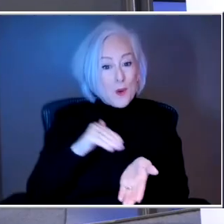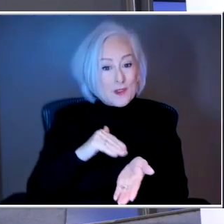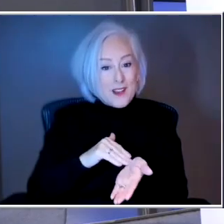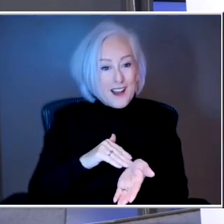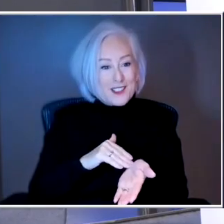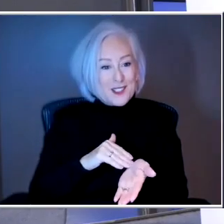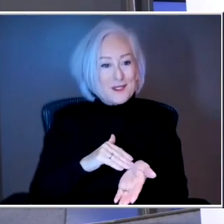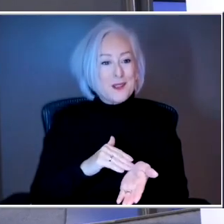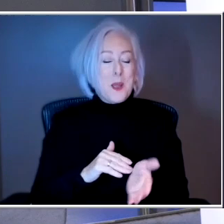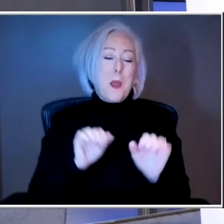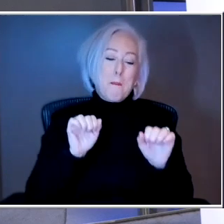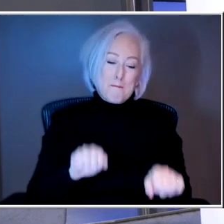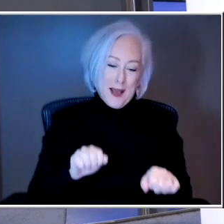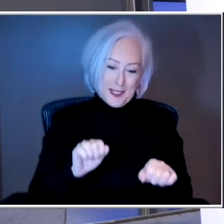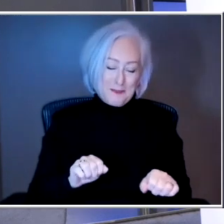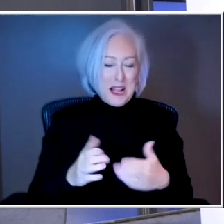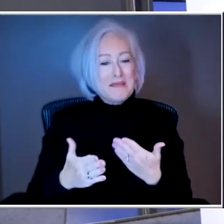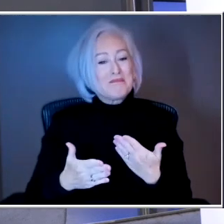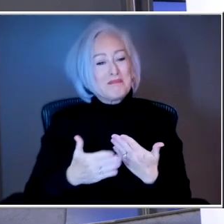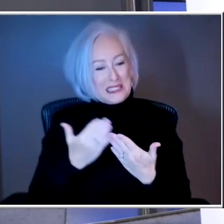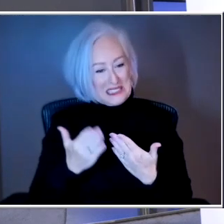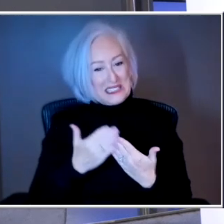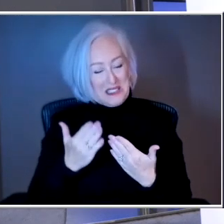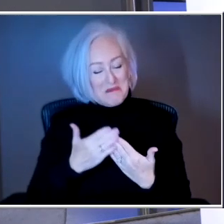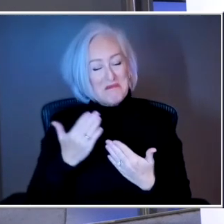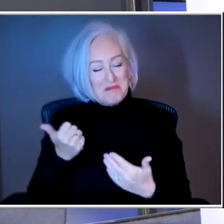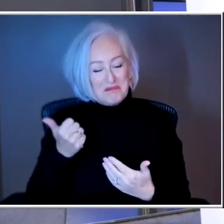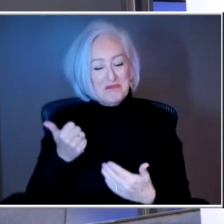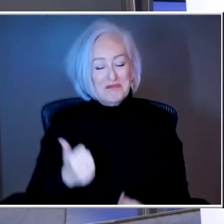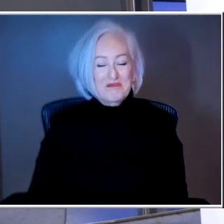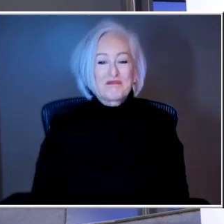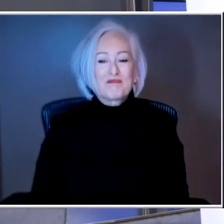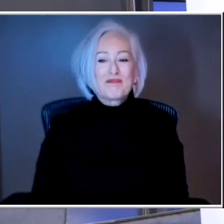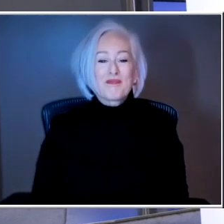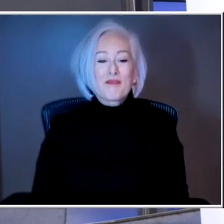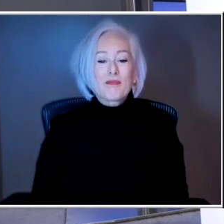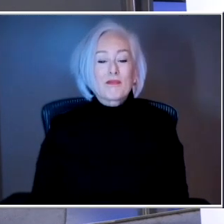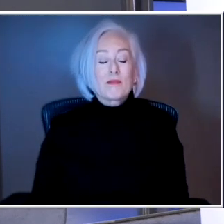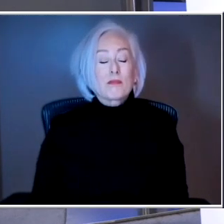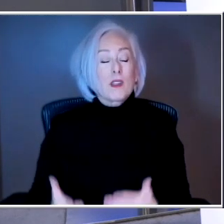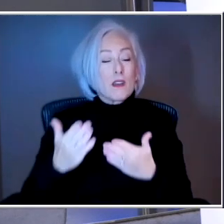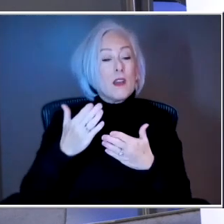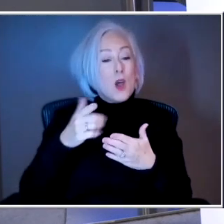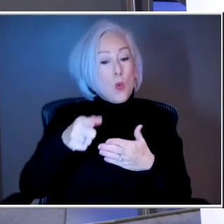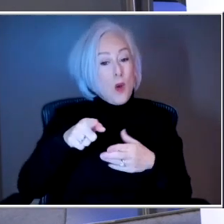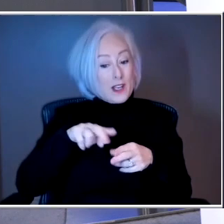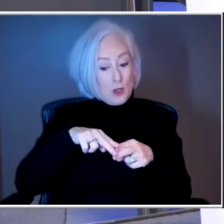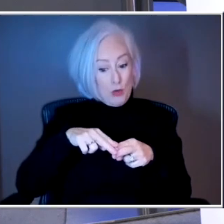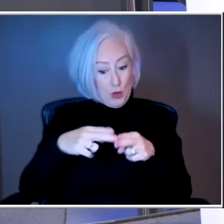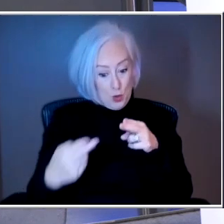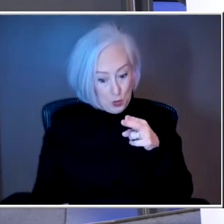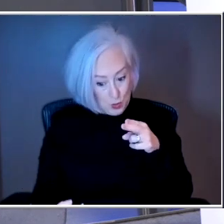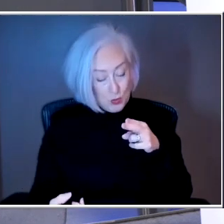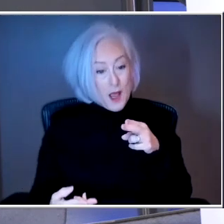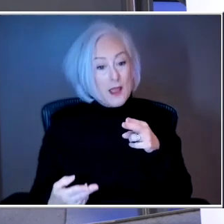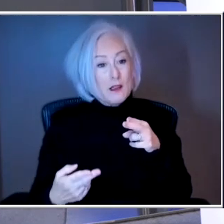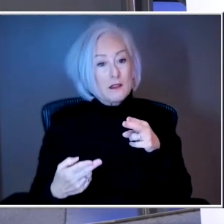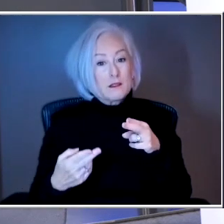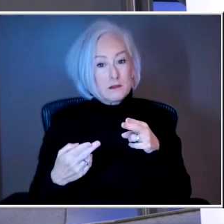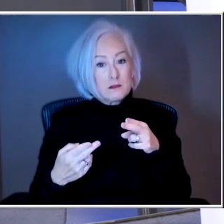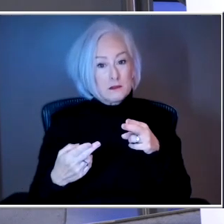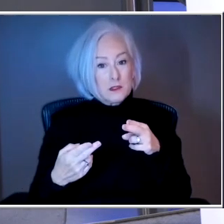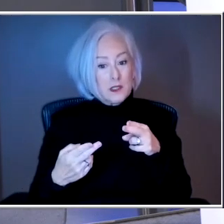It's possible. So we know that part of losing excess weight or excessive weight leads to excess